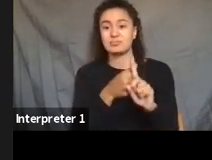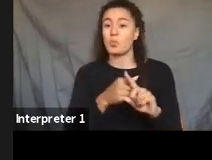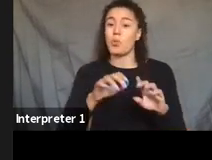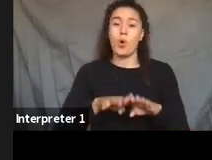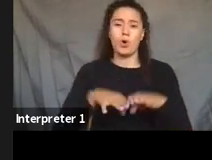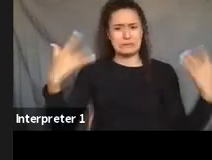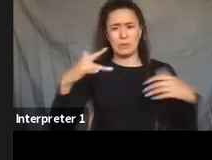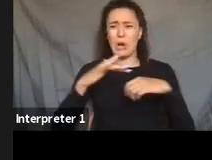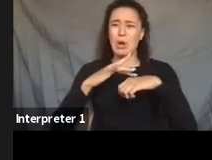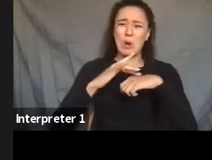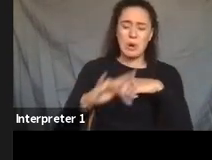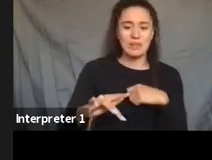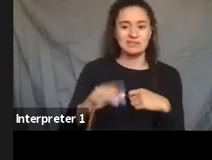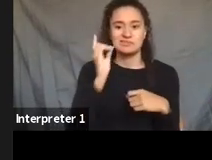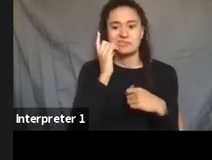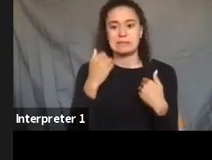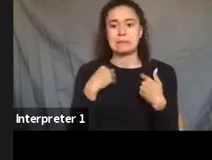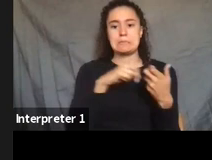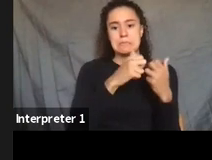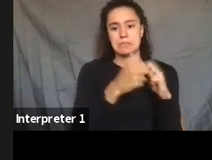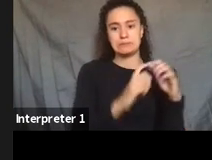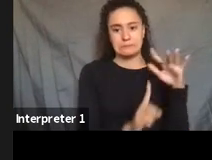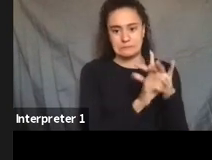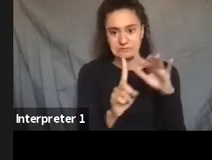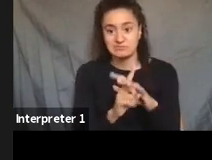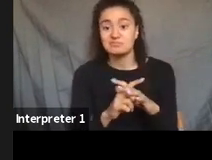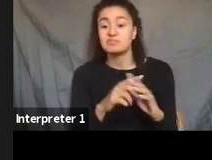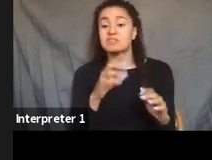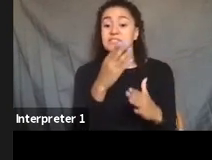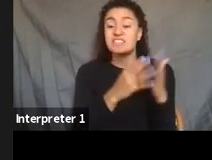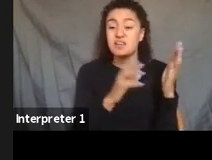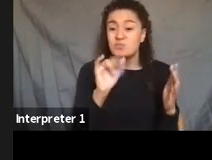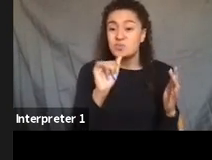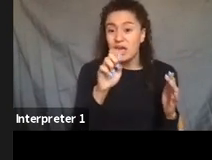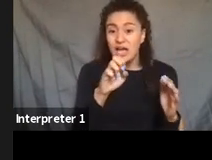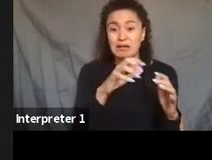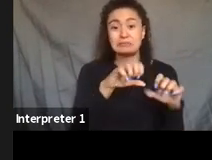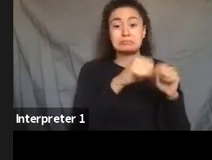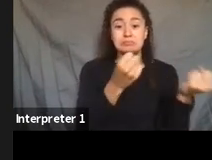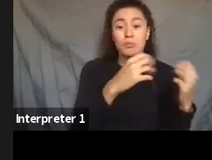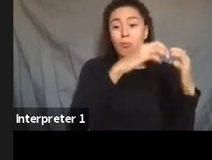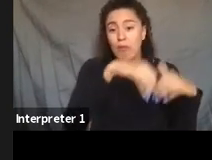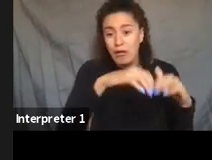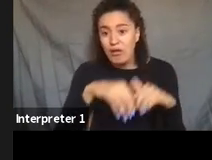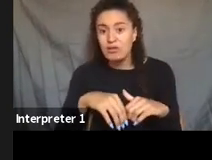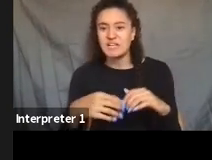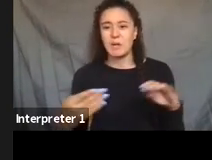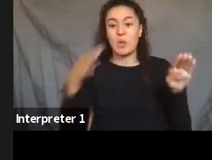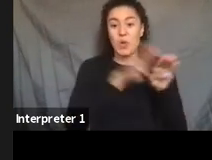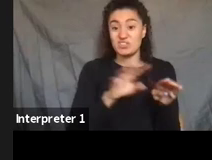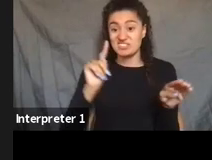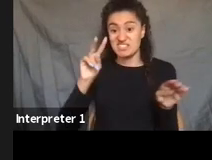its malfunctions, meaning the rides broke down, rides had to close down for the